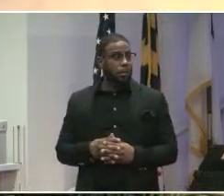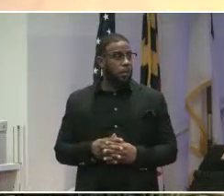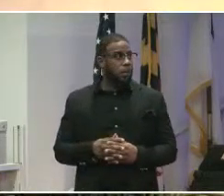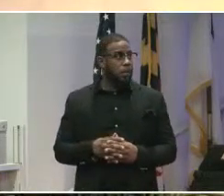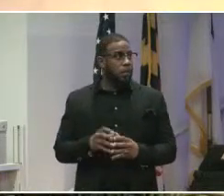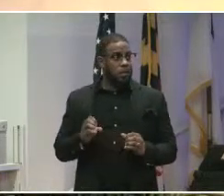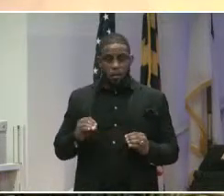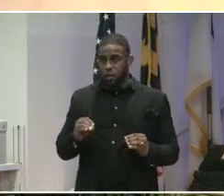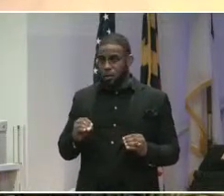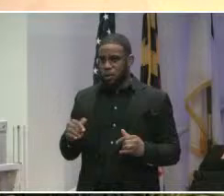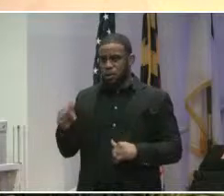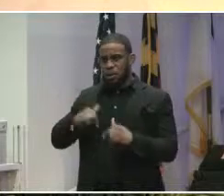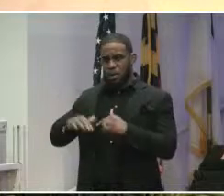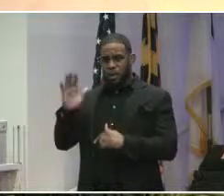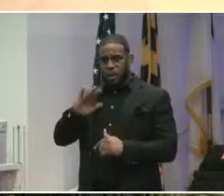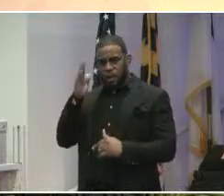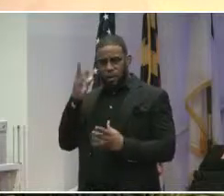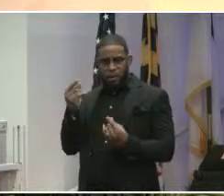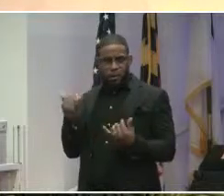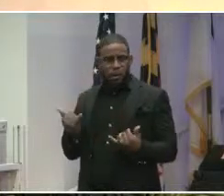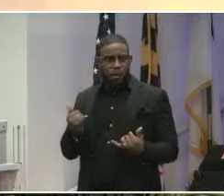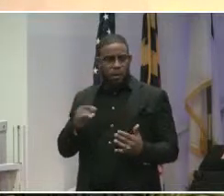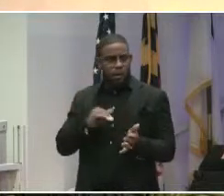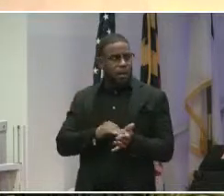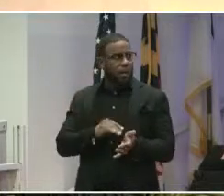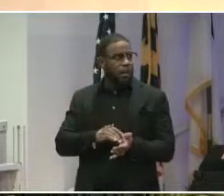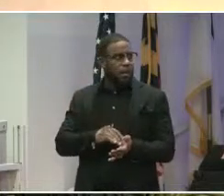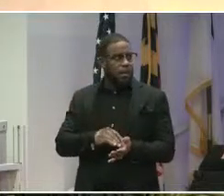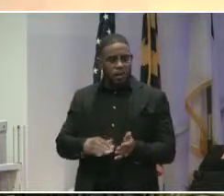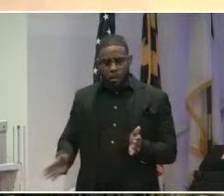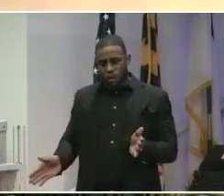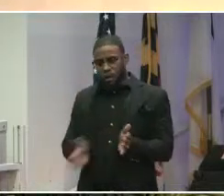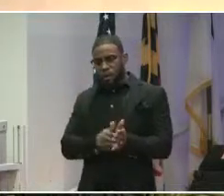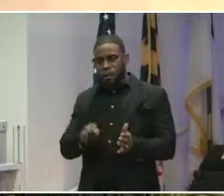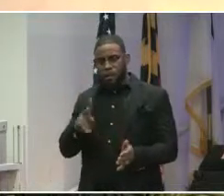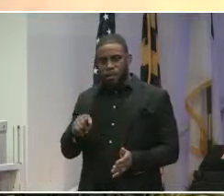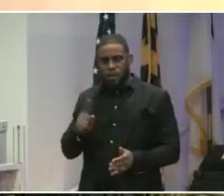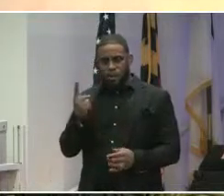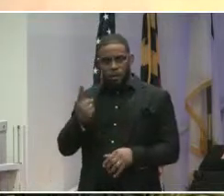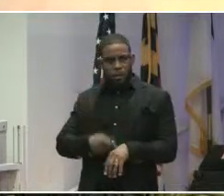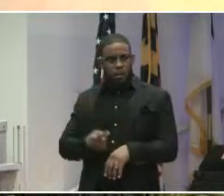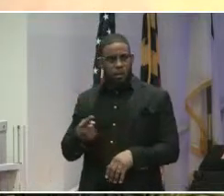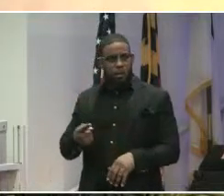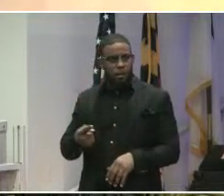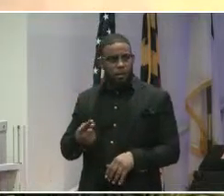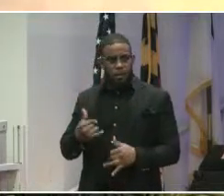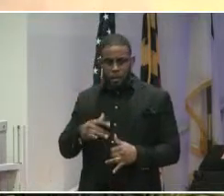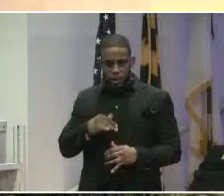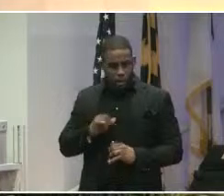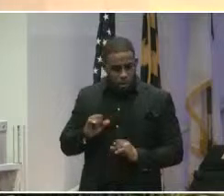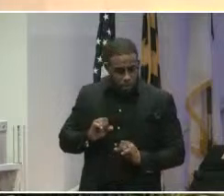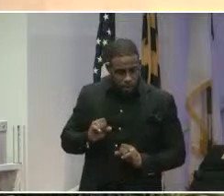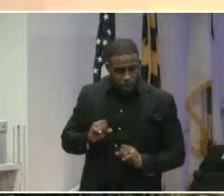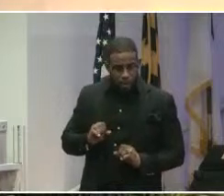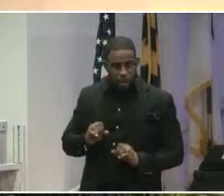So back in those days, I don't know what they do now. The doctor slapped you on your butt once, they still didn't get